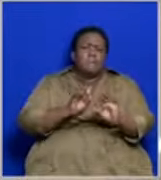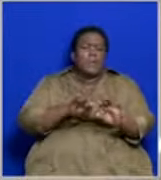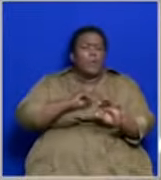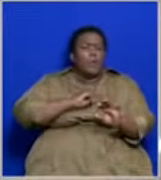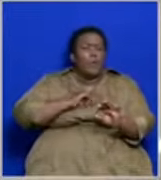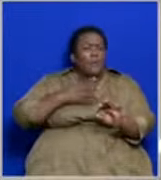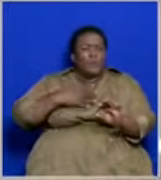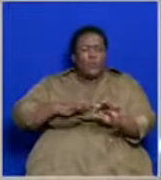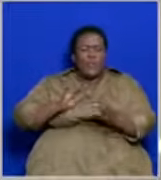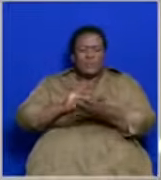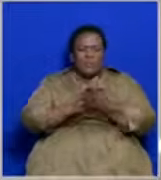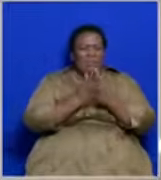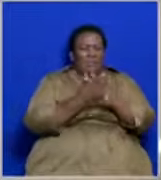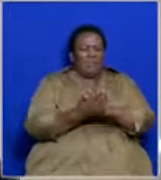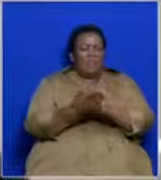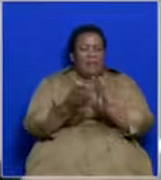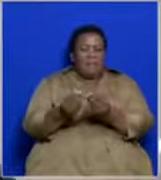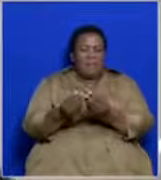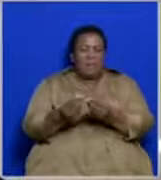have